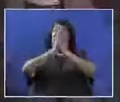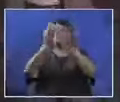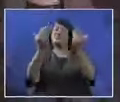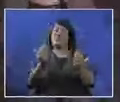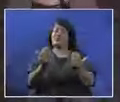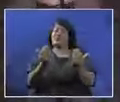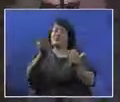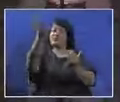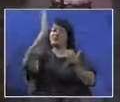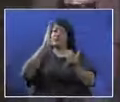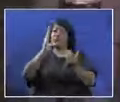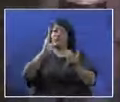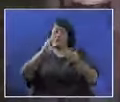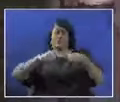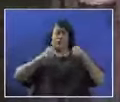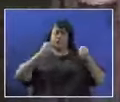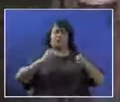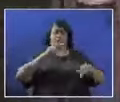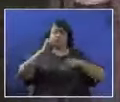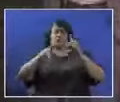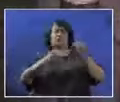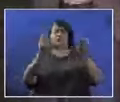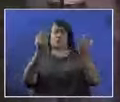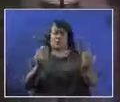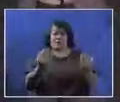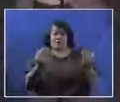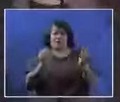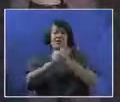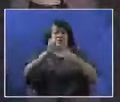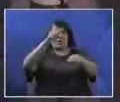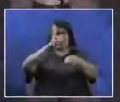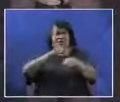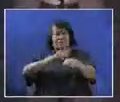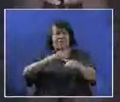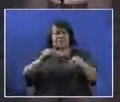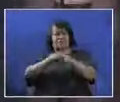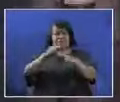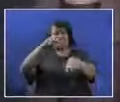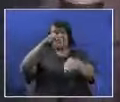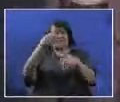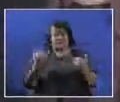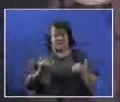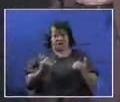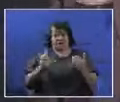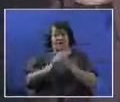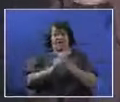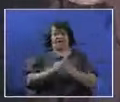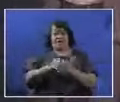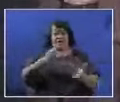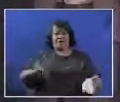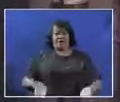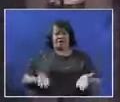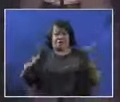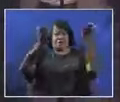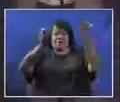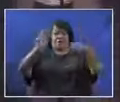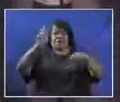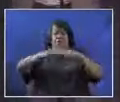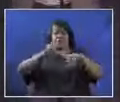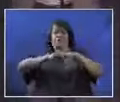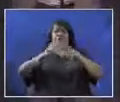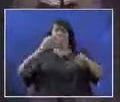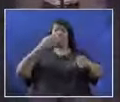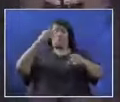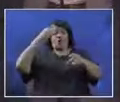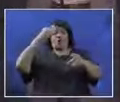right now, oh God, that you would strengthen your people, oh God, at a time like this, oh God, to stand up on your word,